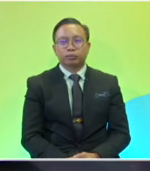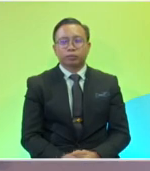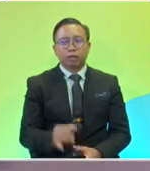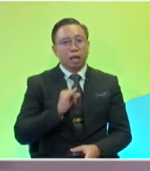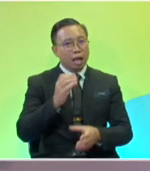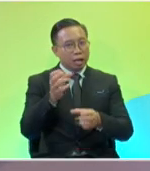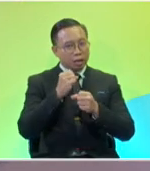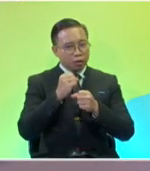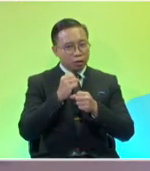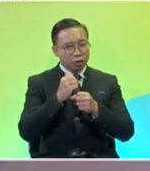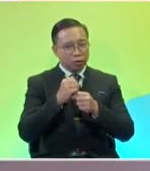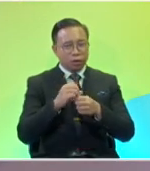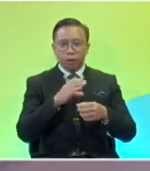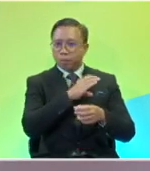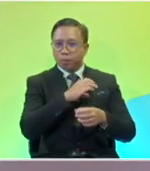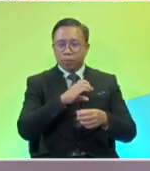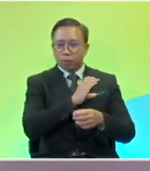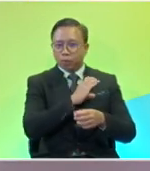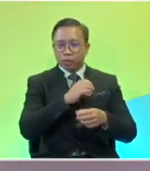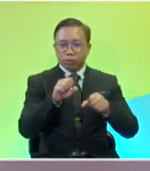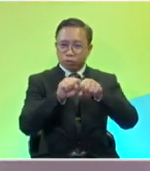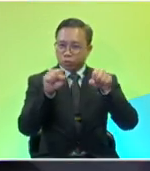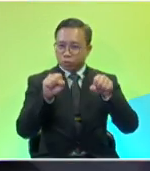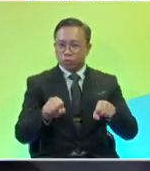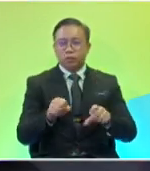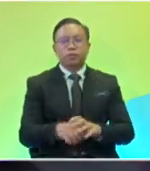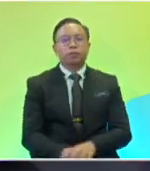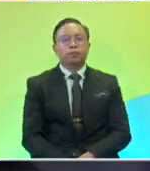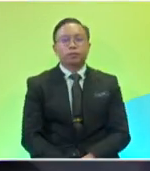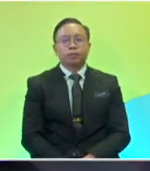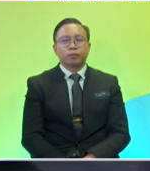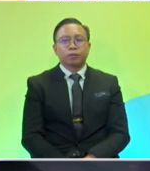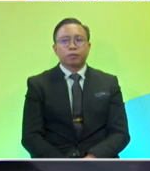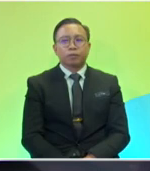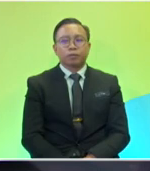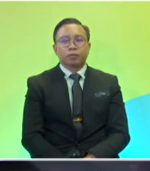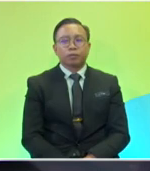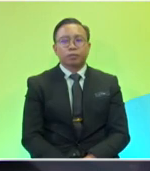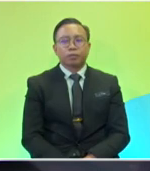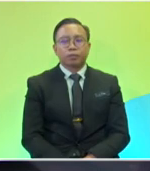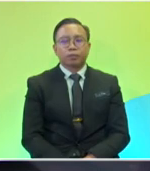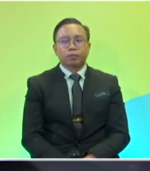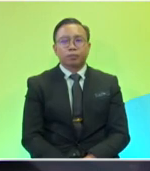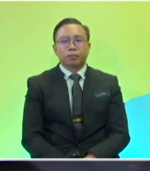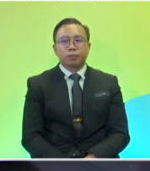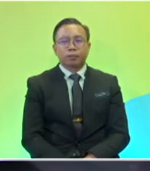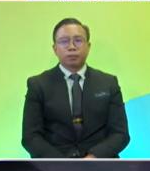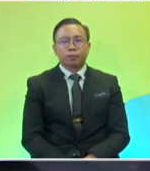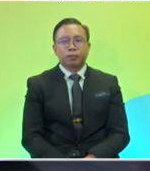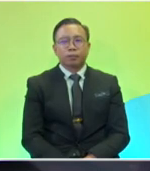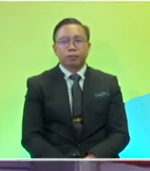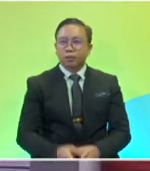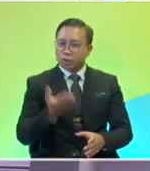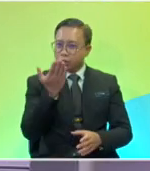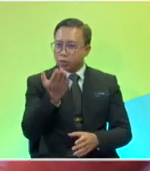police station. Okay, police station. Okay. Let's mark police station. Okay, now it's your